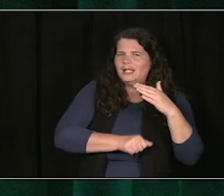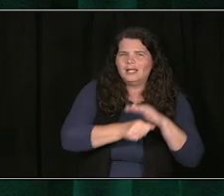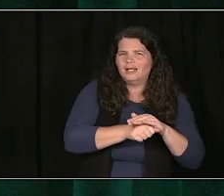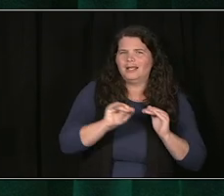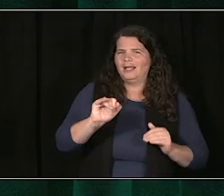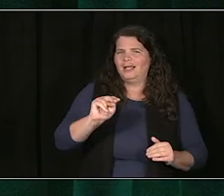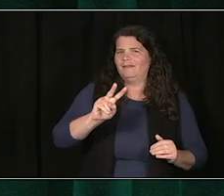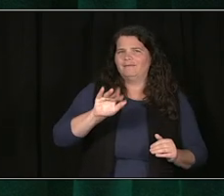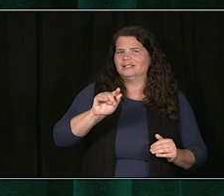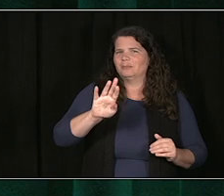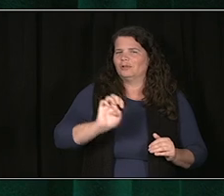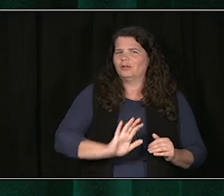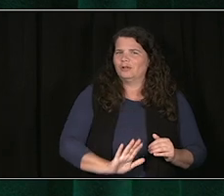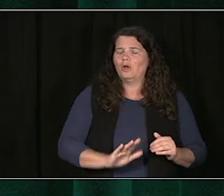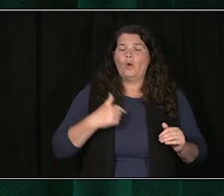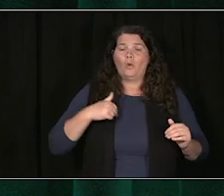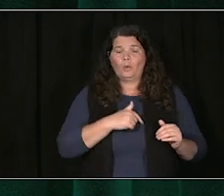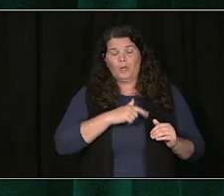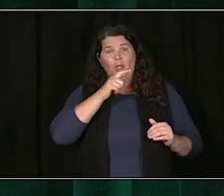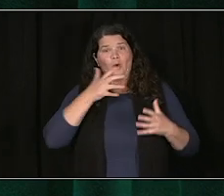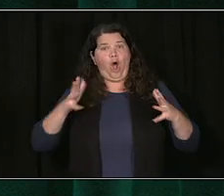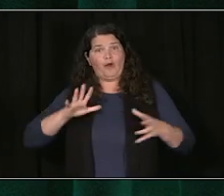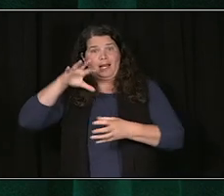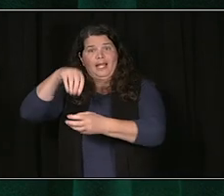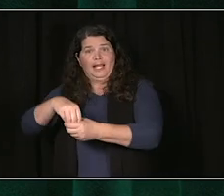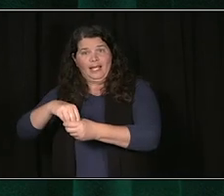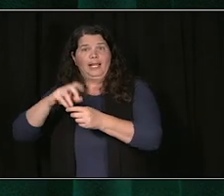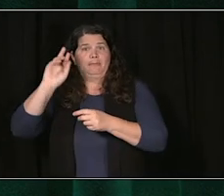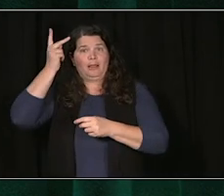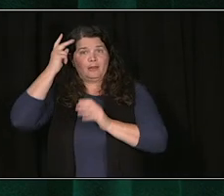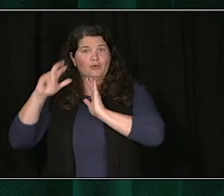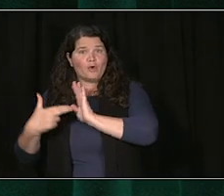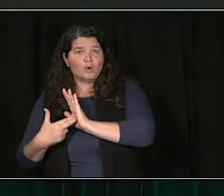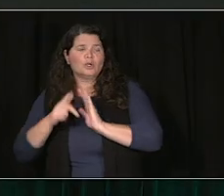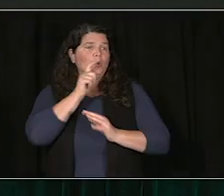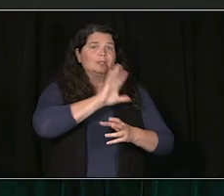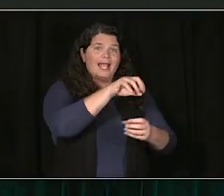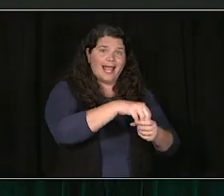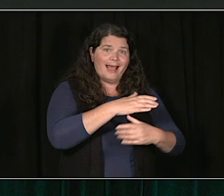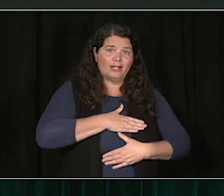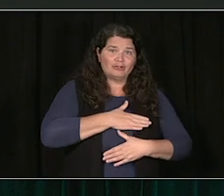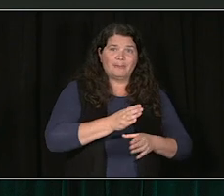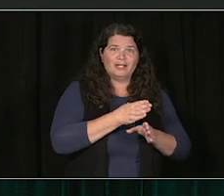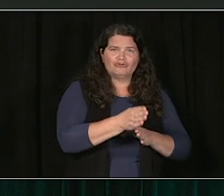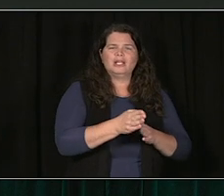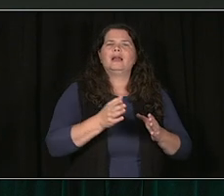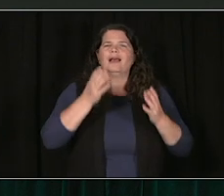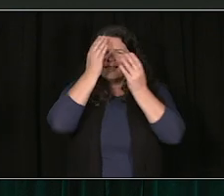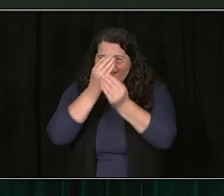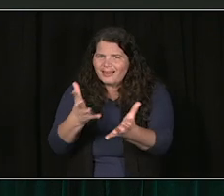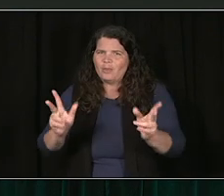the job of those of us who are in office, even those of us who are in the entertainment industry, to let them know that they're